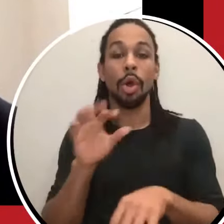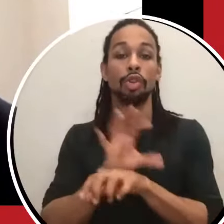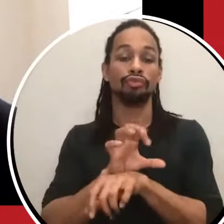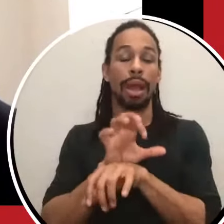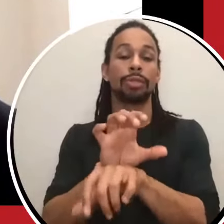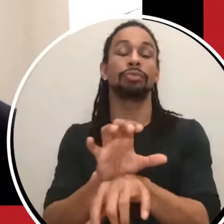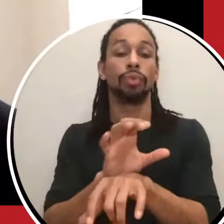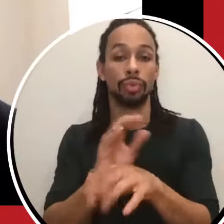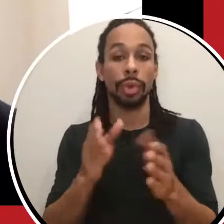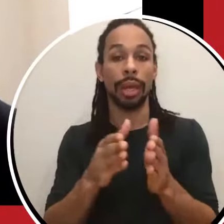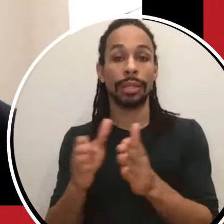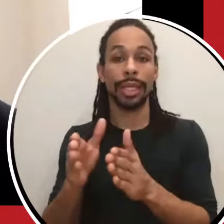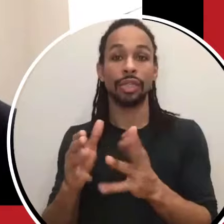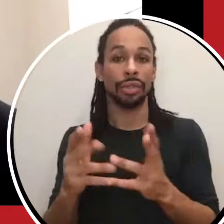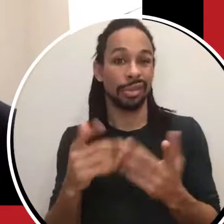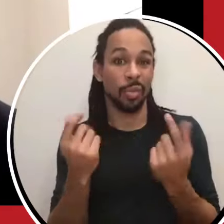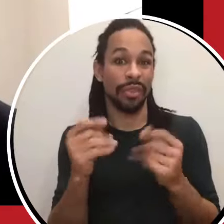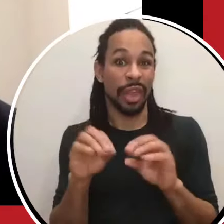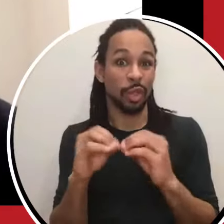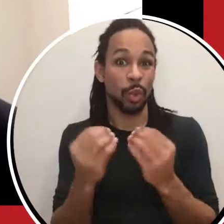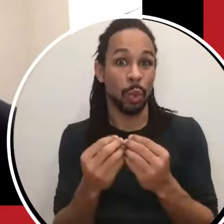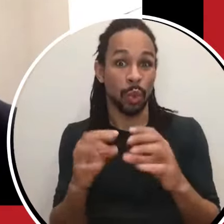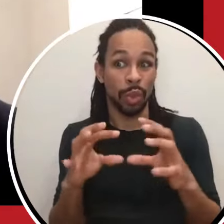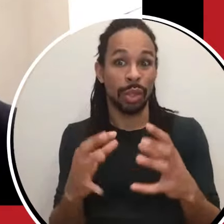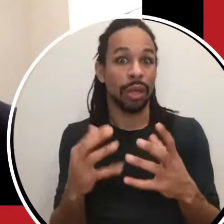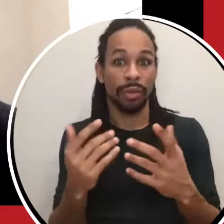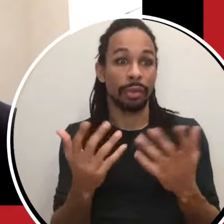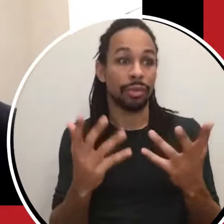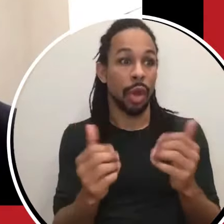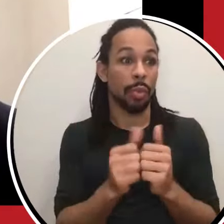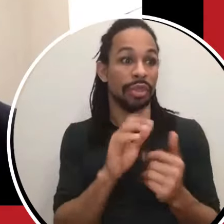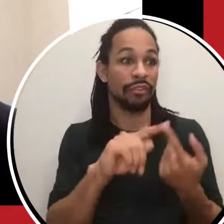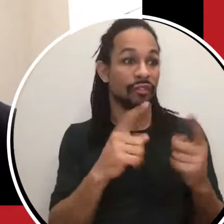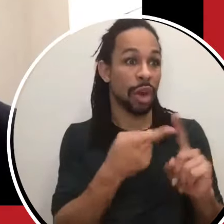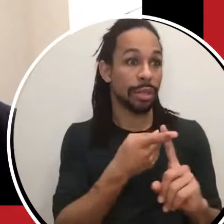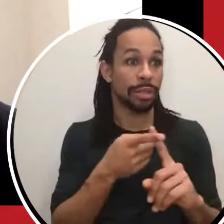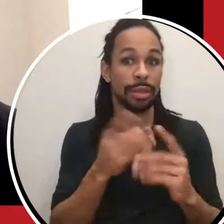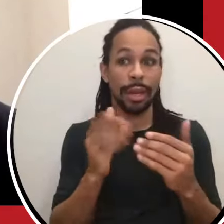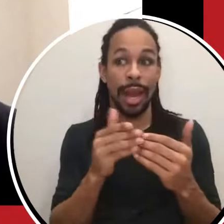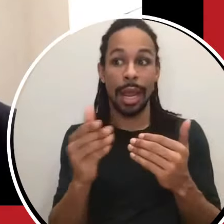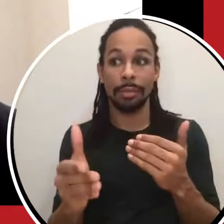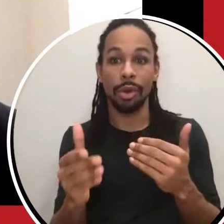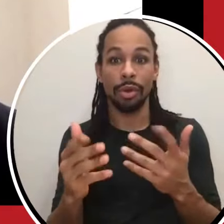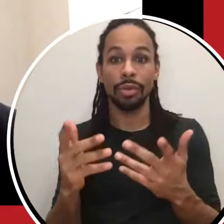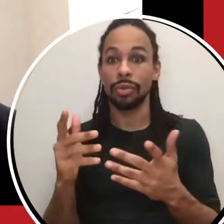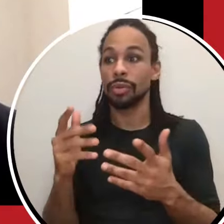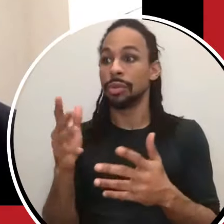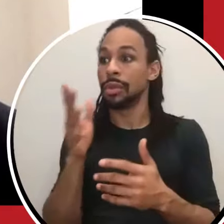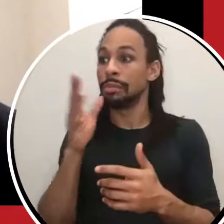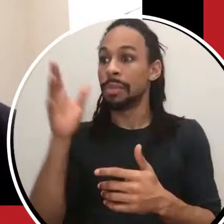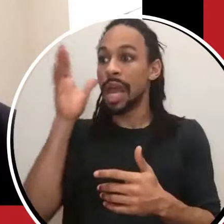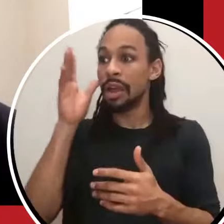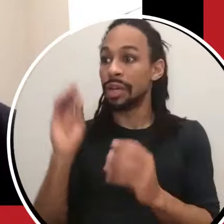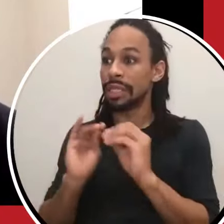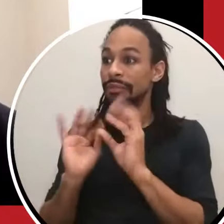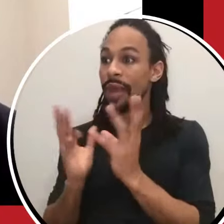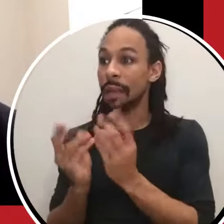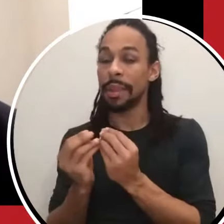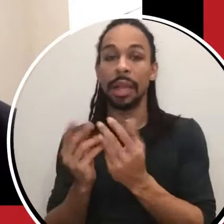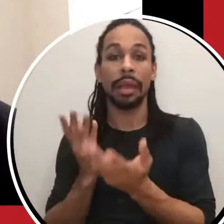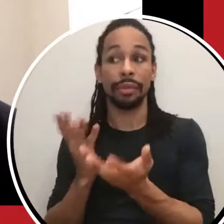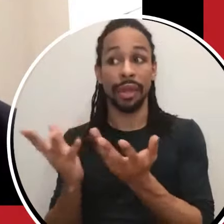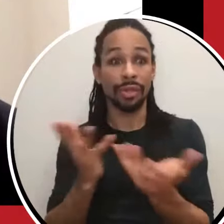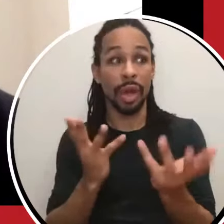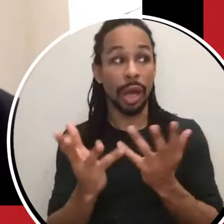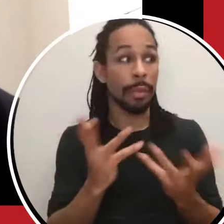talked to their members, they talked to their neighbors, they talked to their folks. Folks made concrete analysis of concrete conditions about the risks that they could